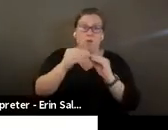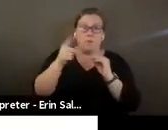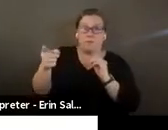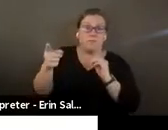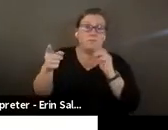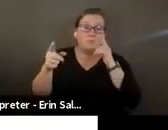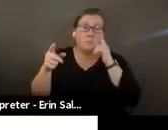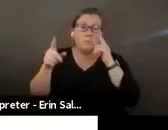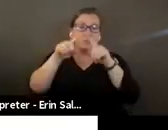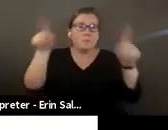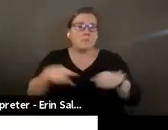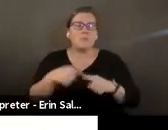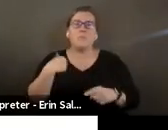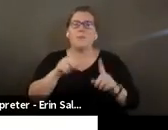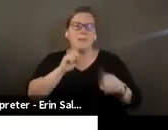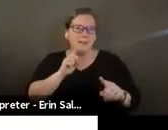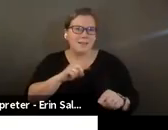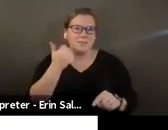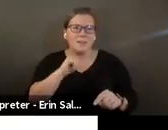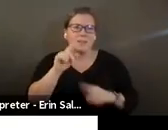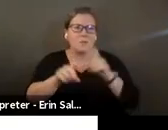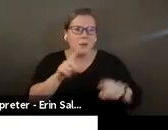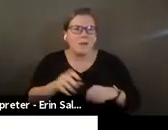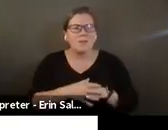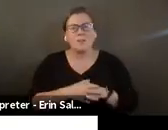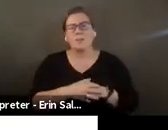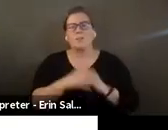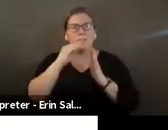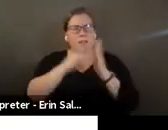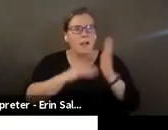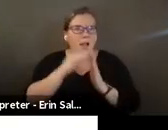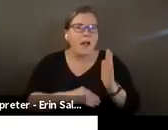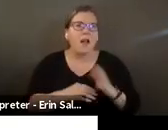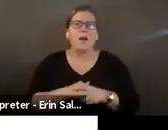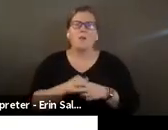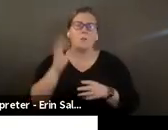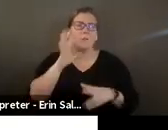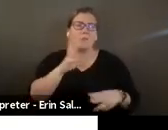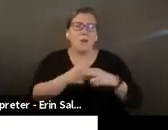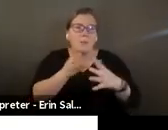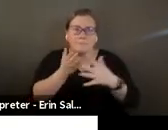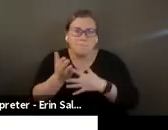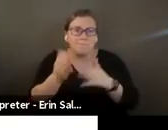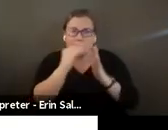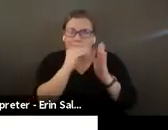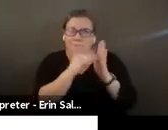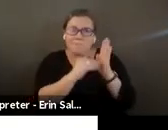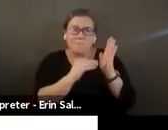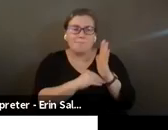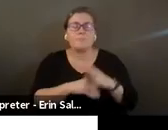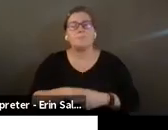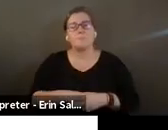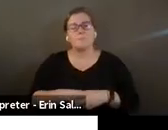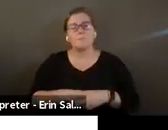we assist with questions or filling it out. We will walk you through it. We can also assist with